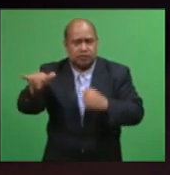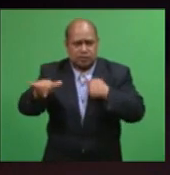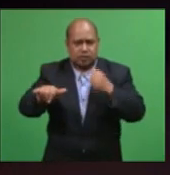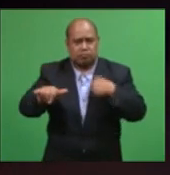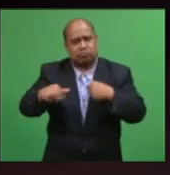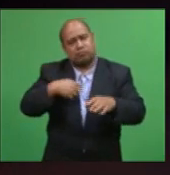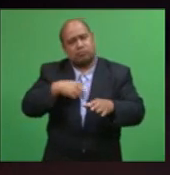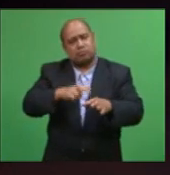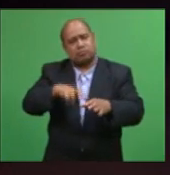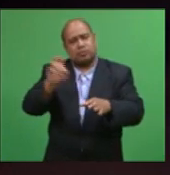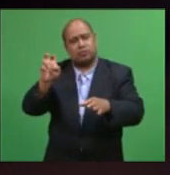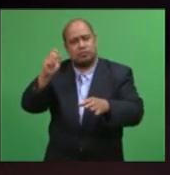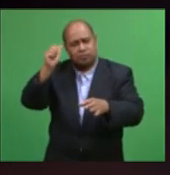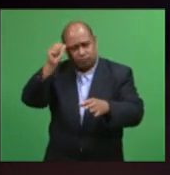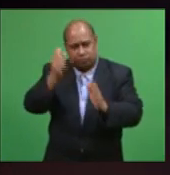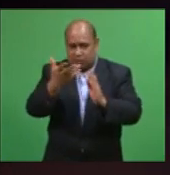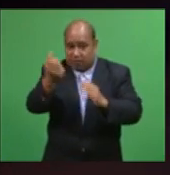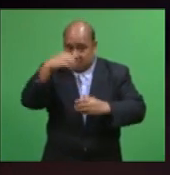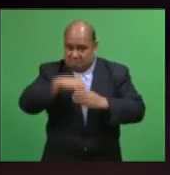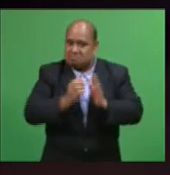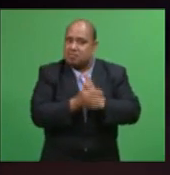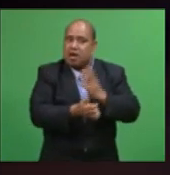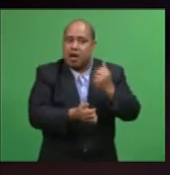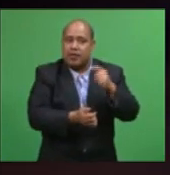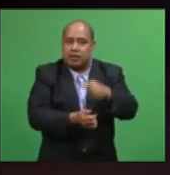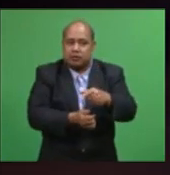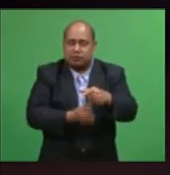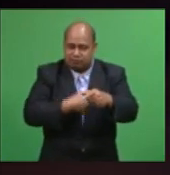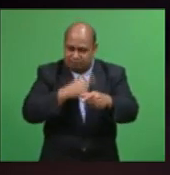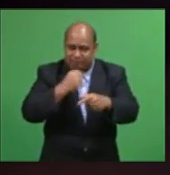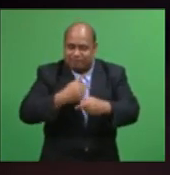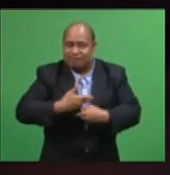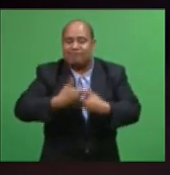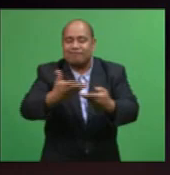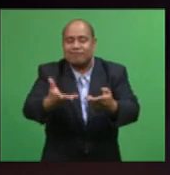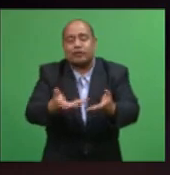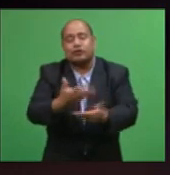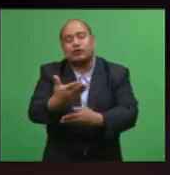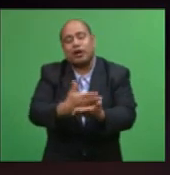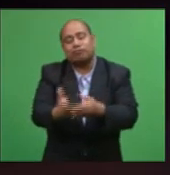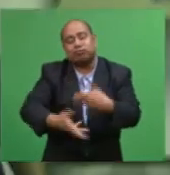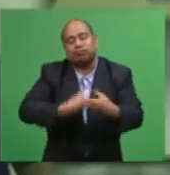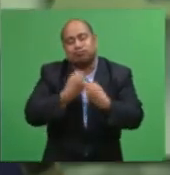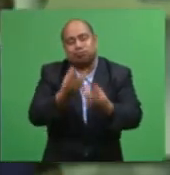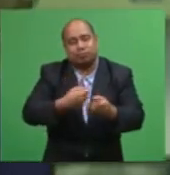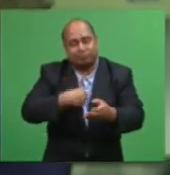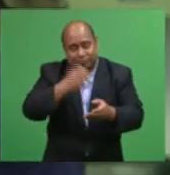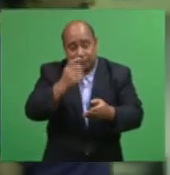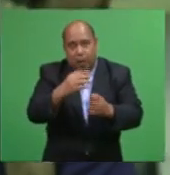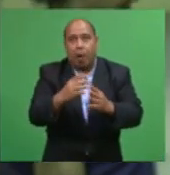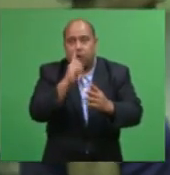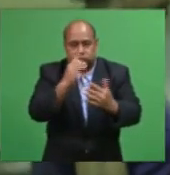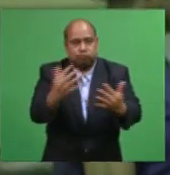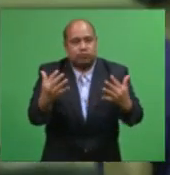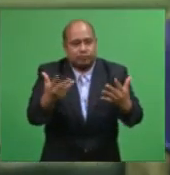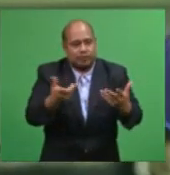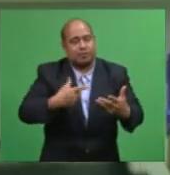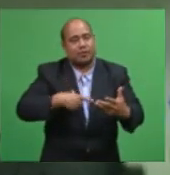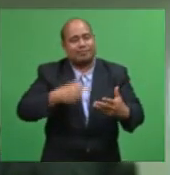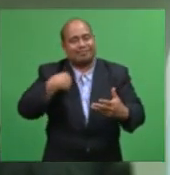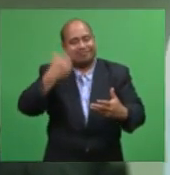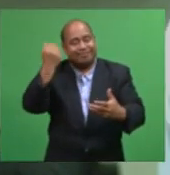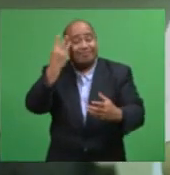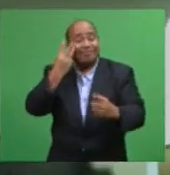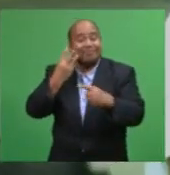still share it out in the community where there is a great need in terms of women's health. These retired midwives were sent by the